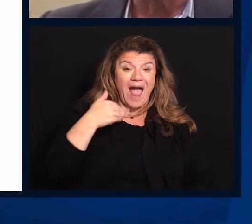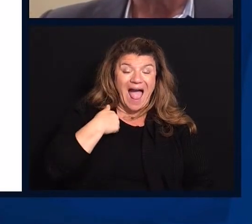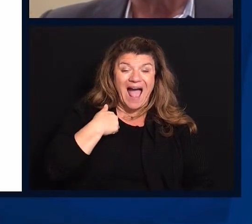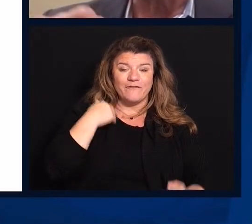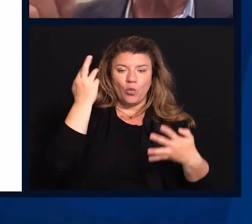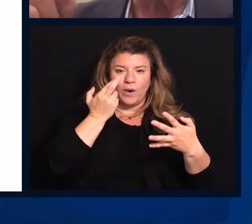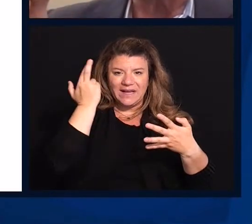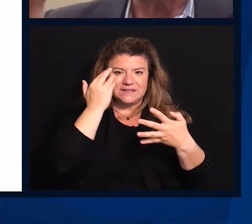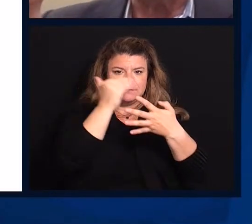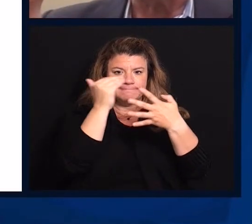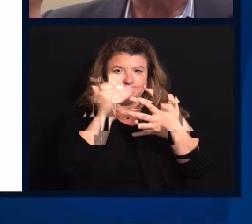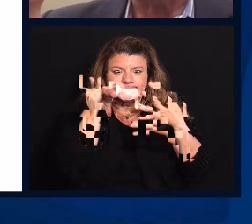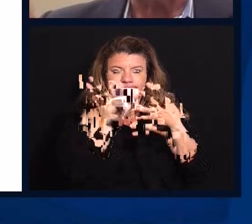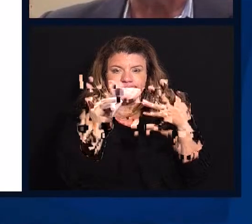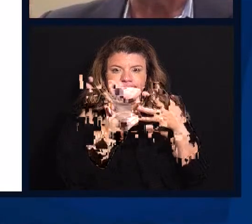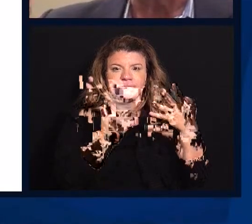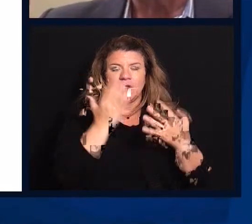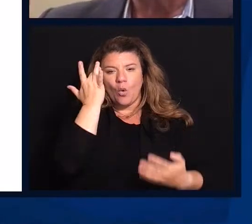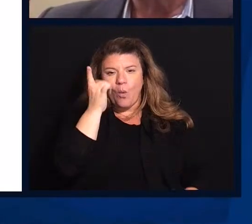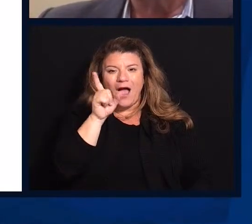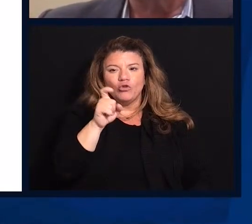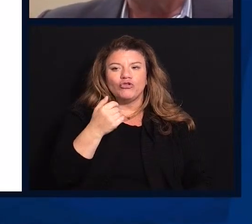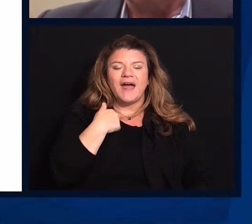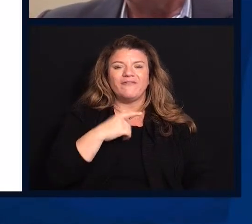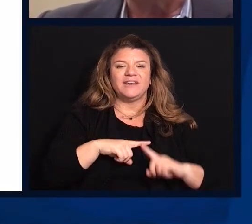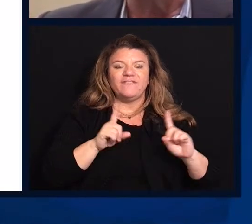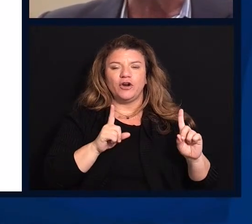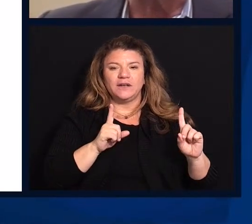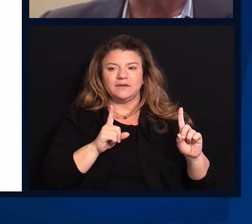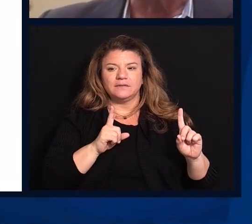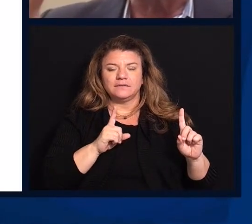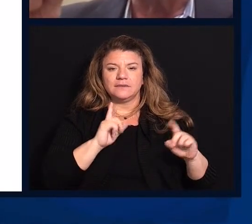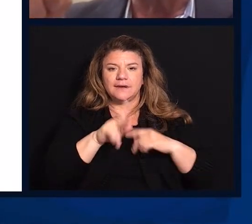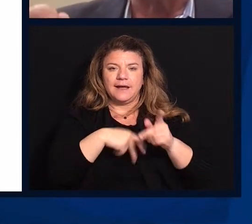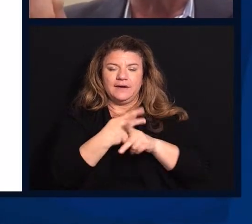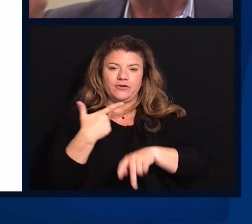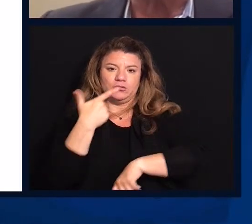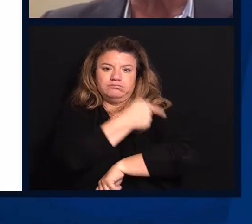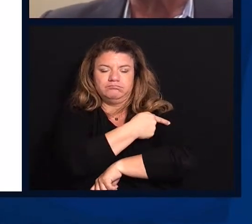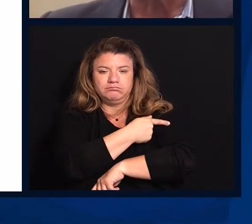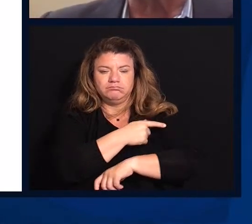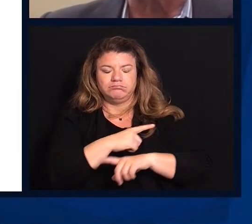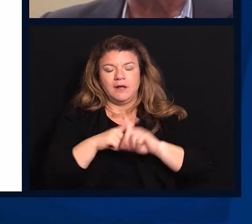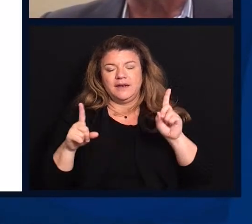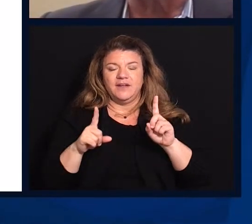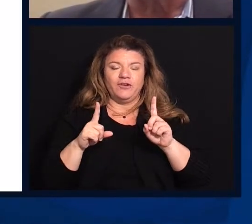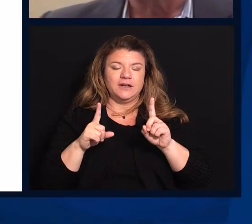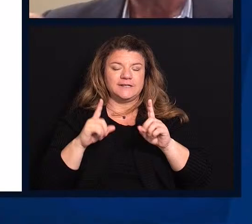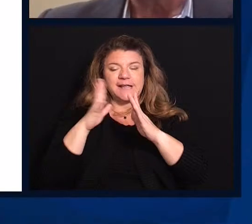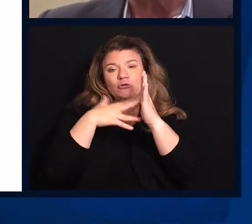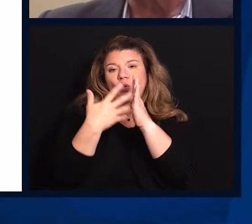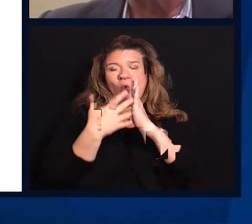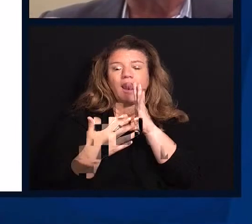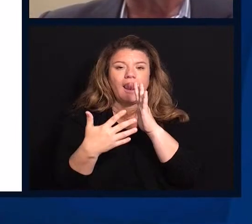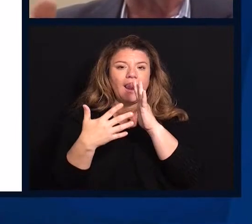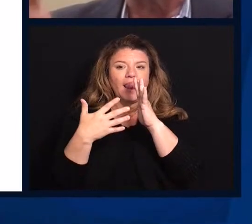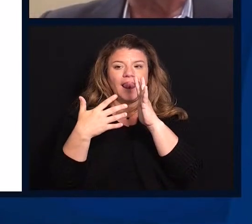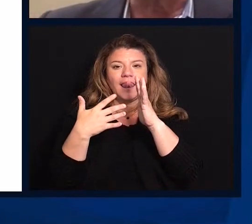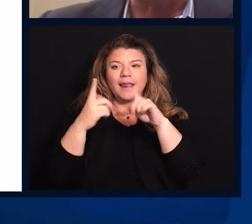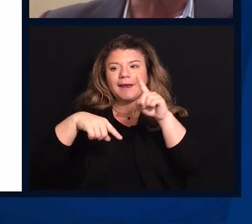reason why you should have a different dosing regimen, a different vaccination schedule because